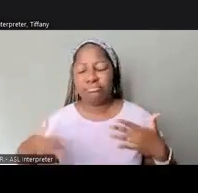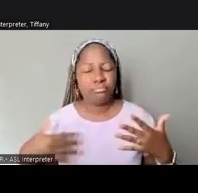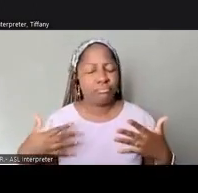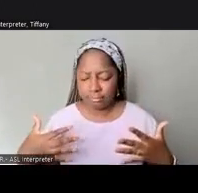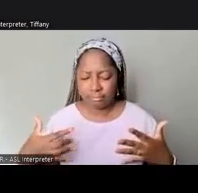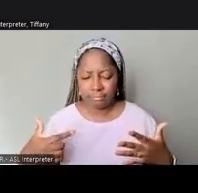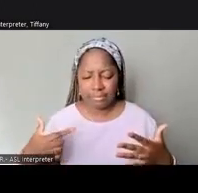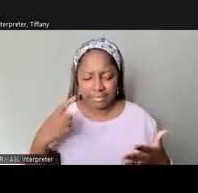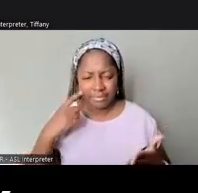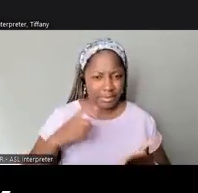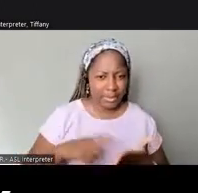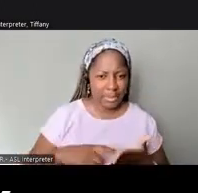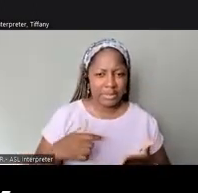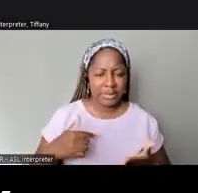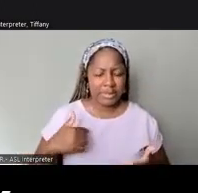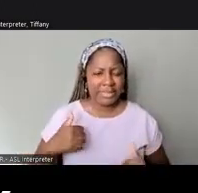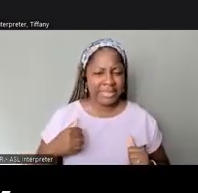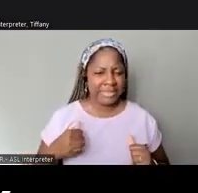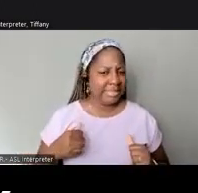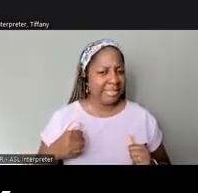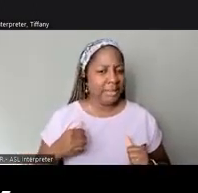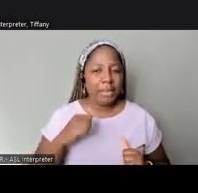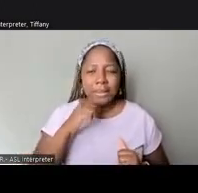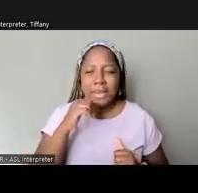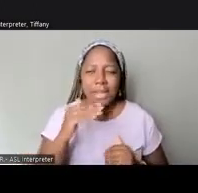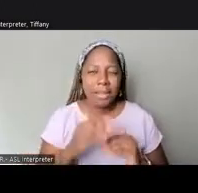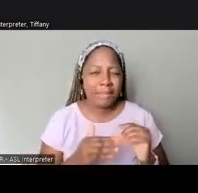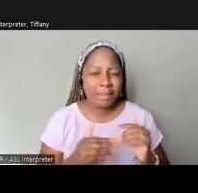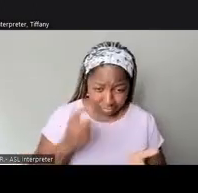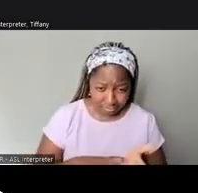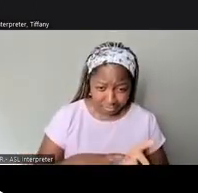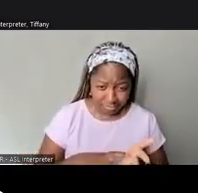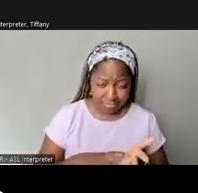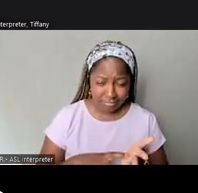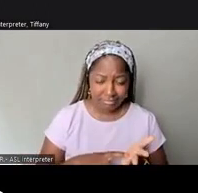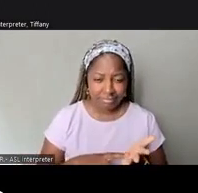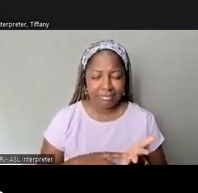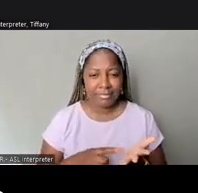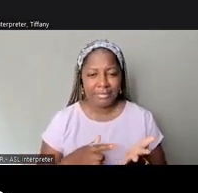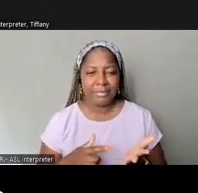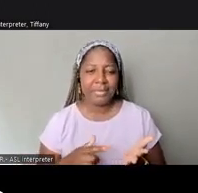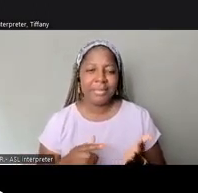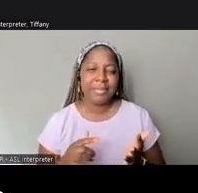insight, when my spidey sense goes off, and actually paying attention to it, and